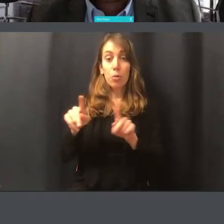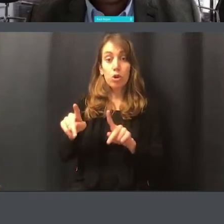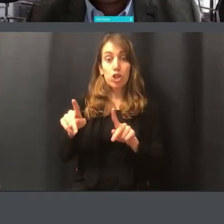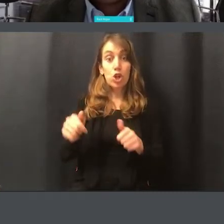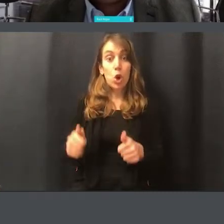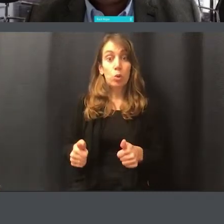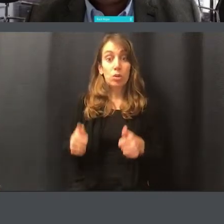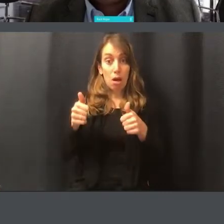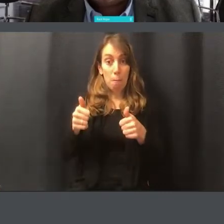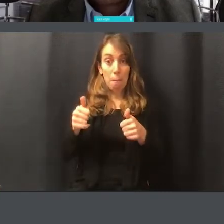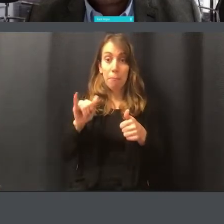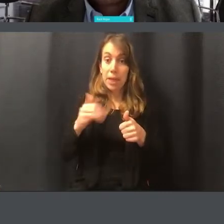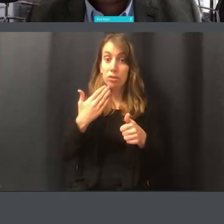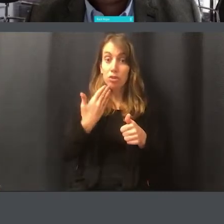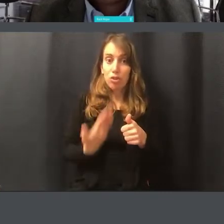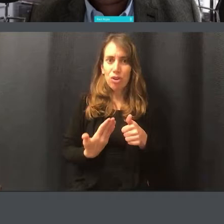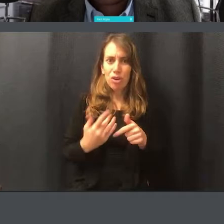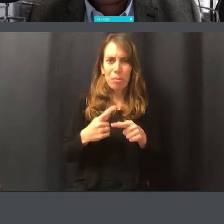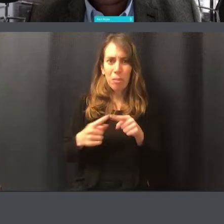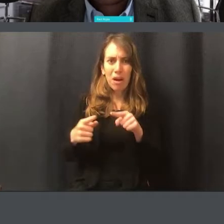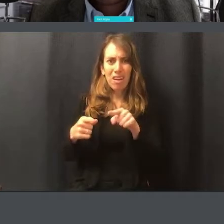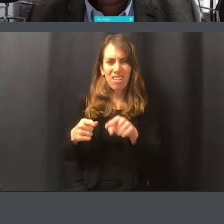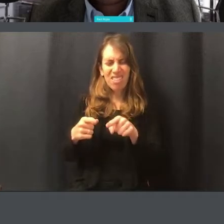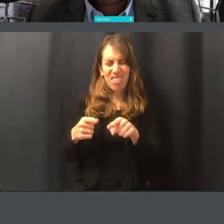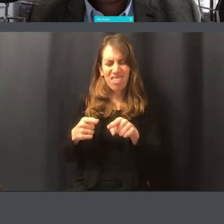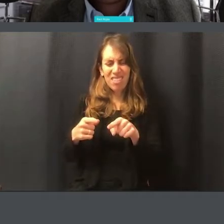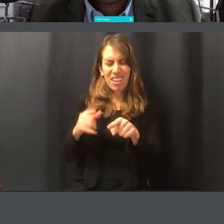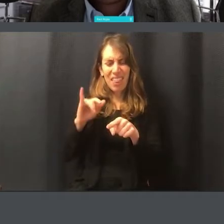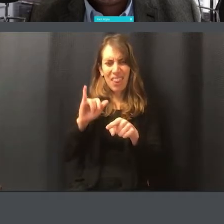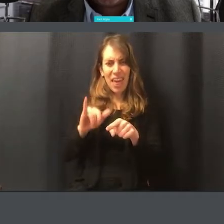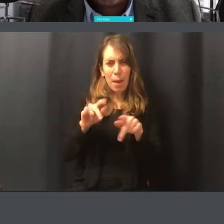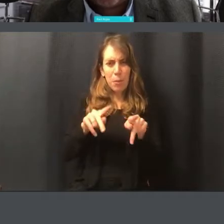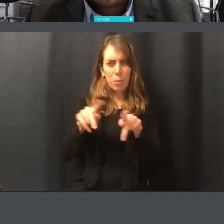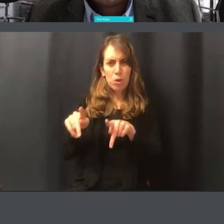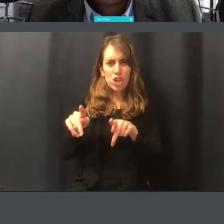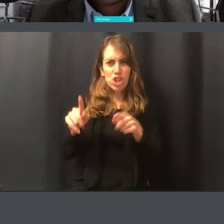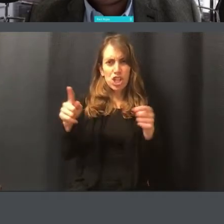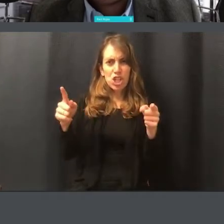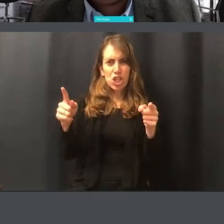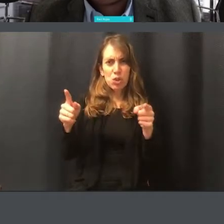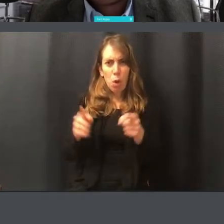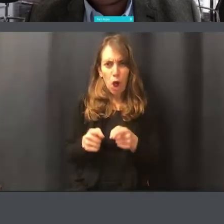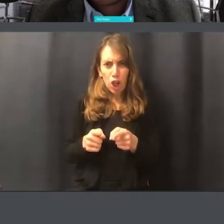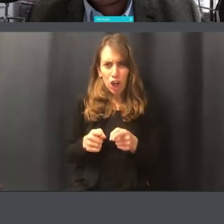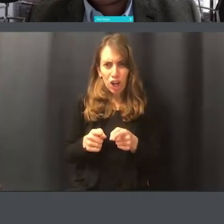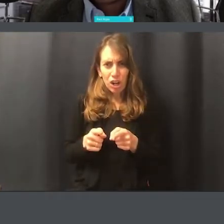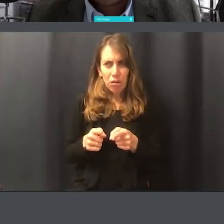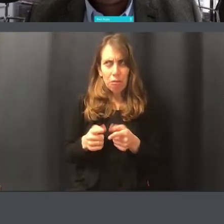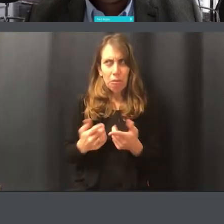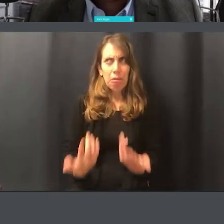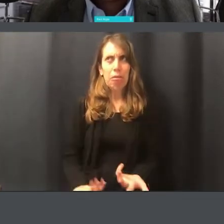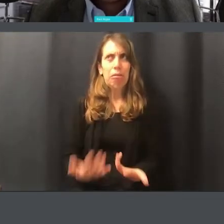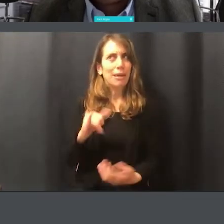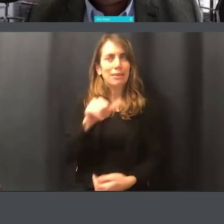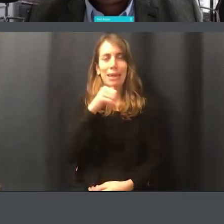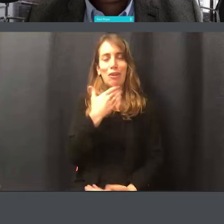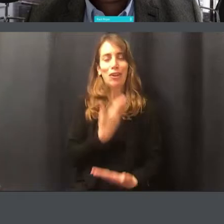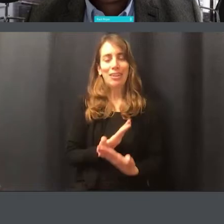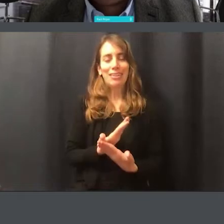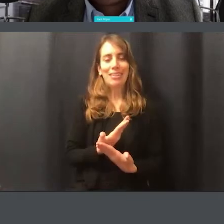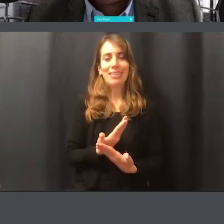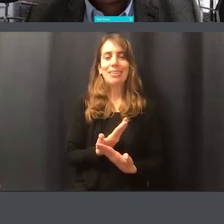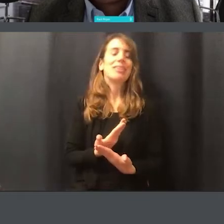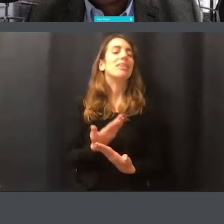we want to see. But this proportion actually gets smaller, which is not good, right? So this is kind of one of these things where it's like,